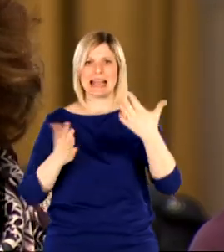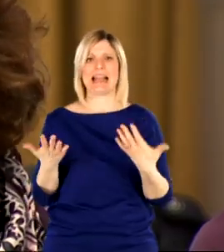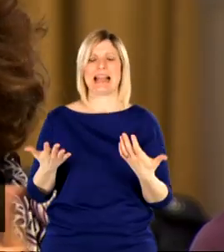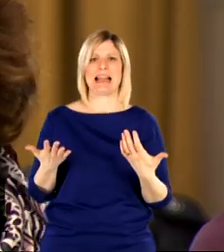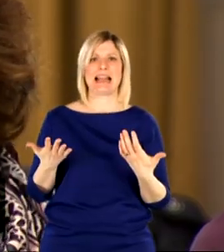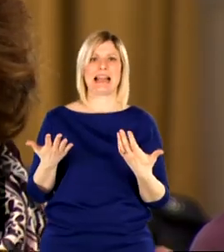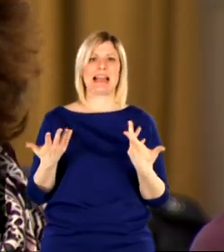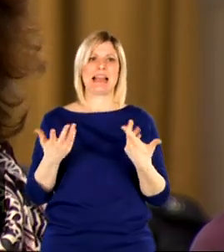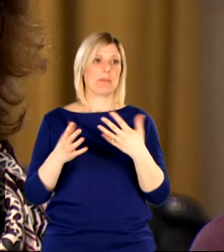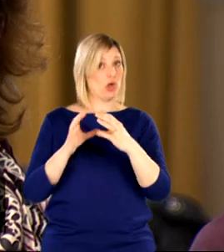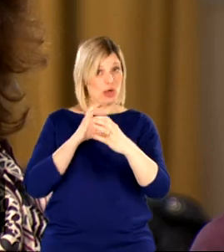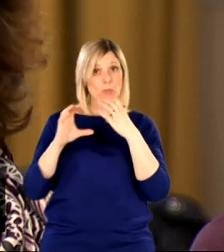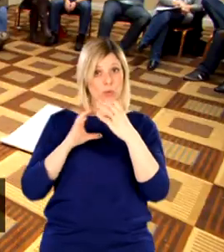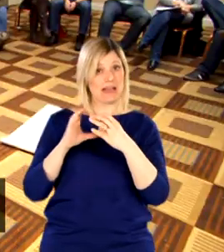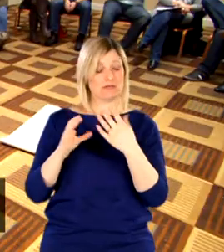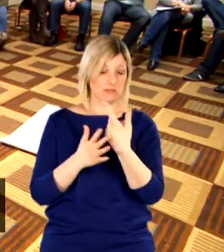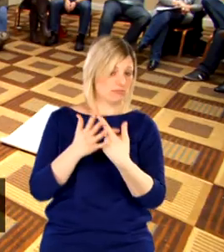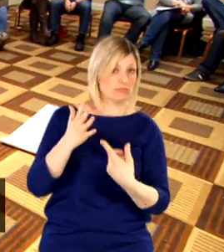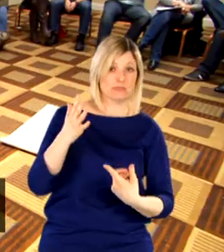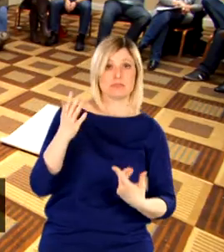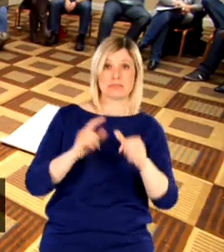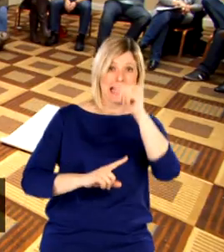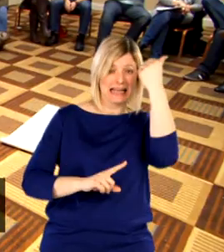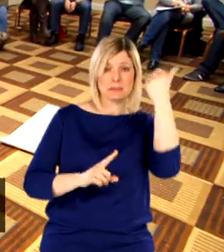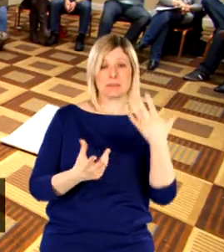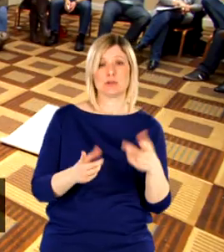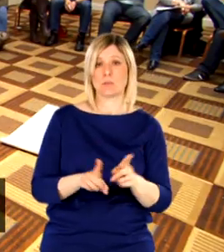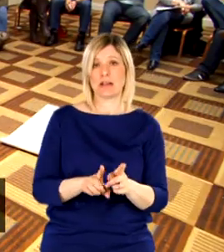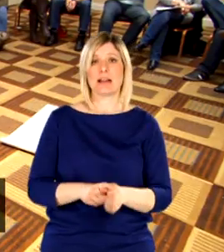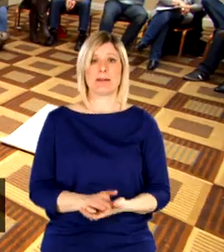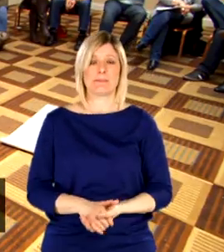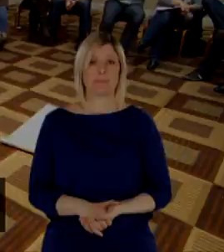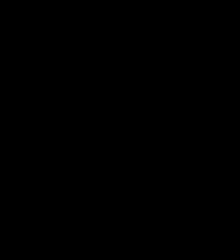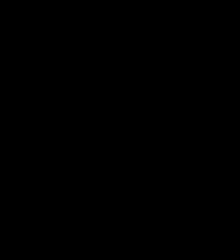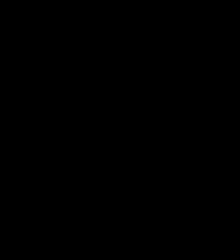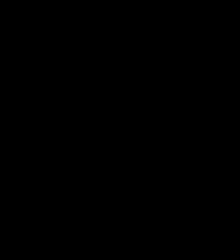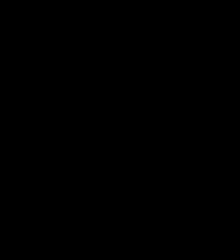skills, which are key, as well as perhaps things around communication and maybe more academic type targets.